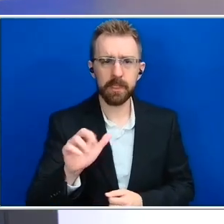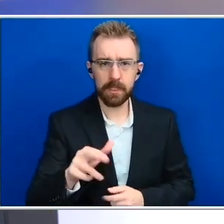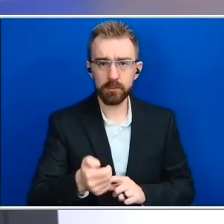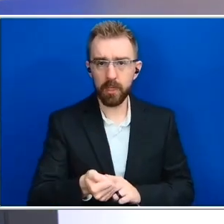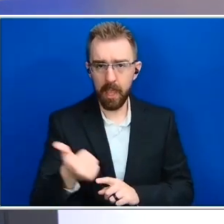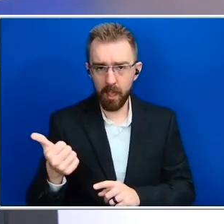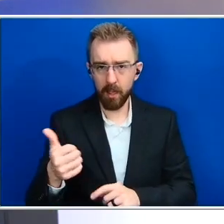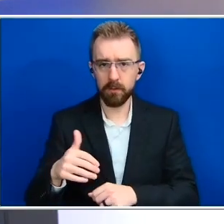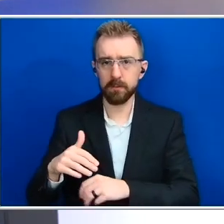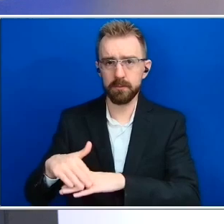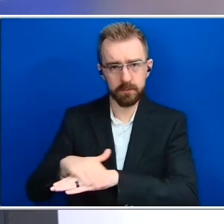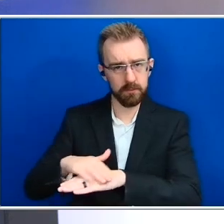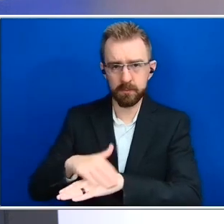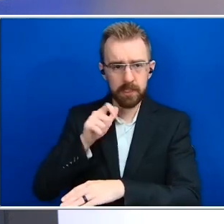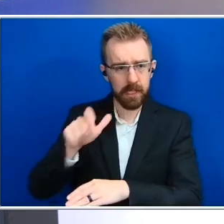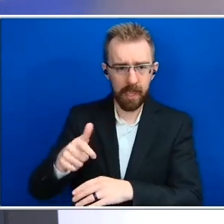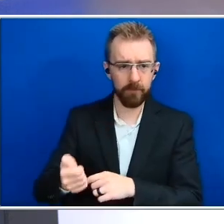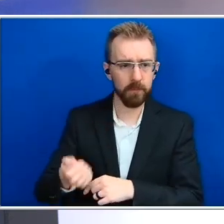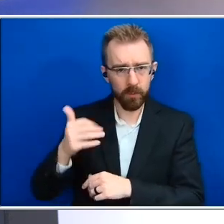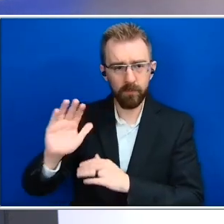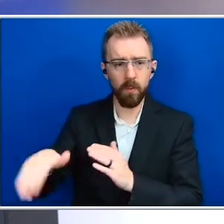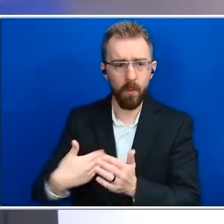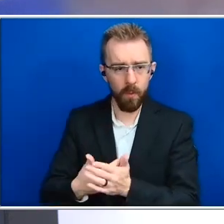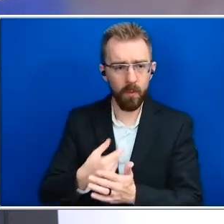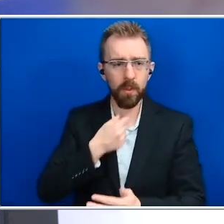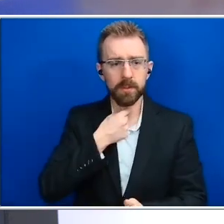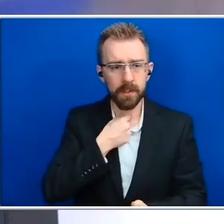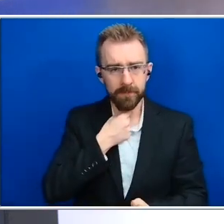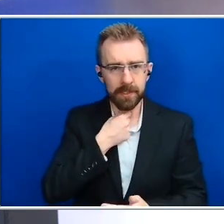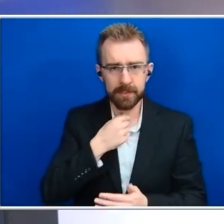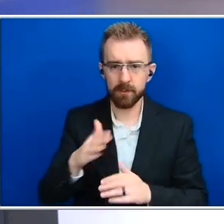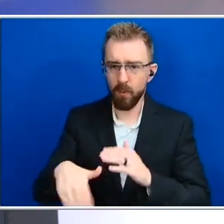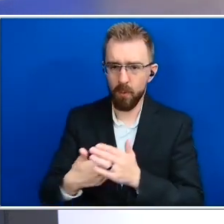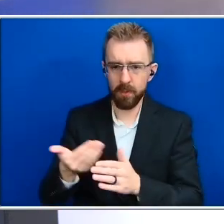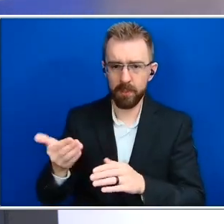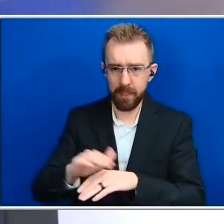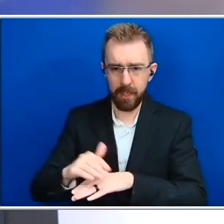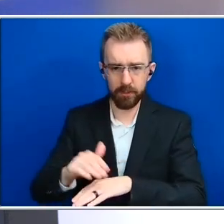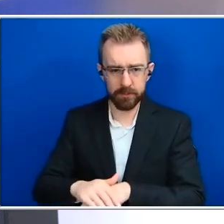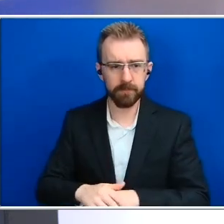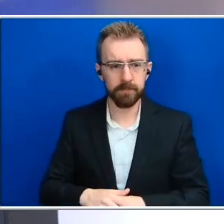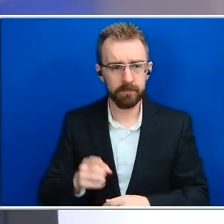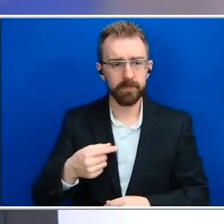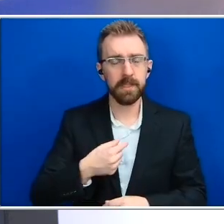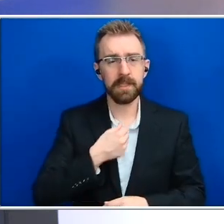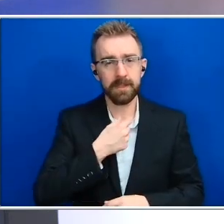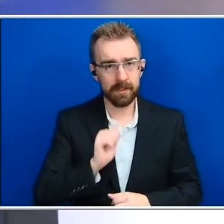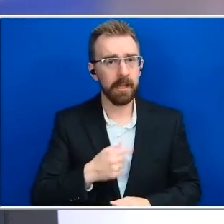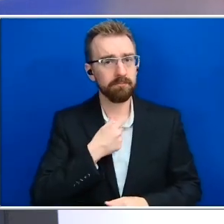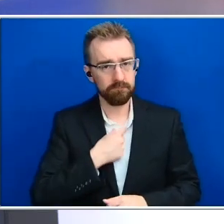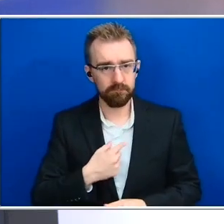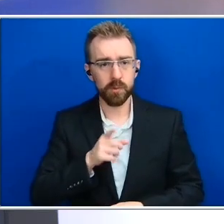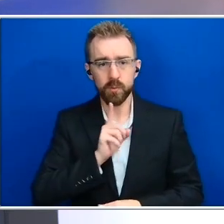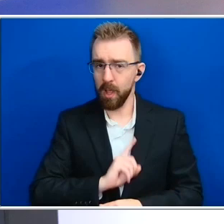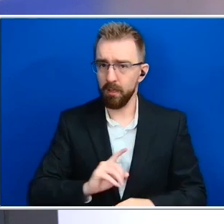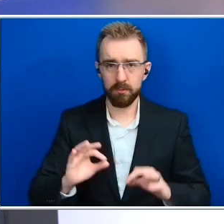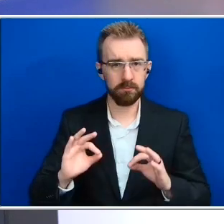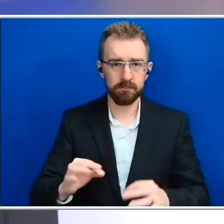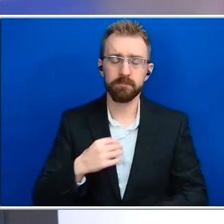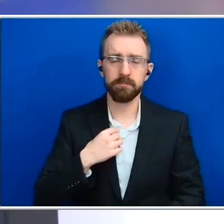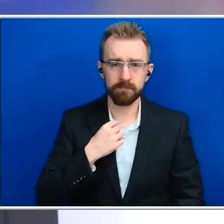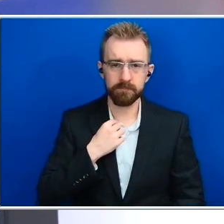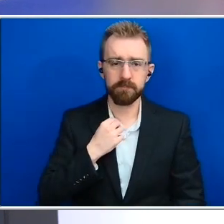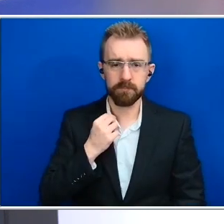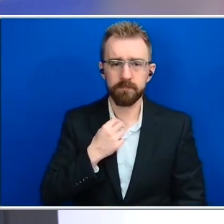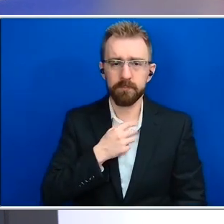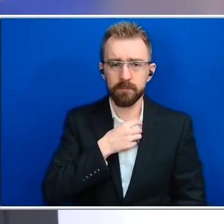removing the entire esophagus, all layers. And he had his esophagus to swallow. So Gary recently came for a